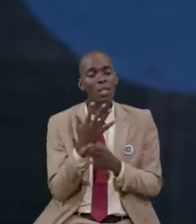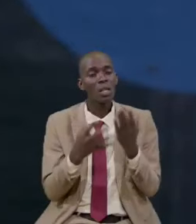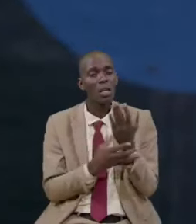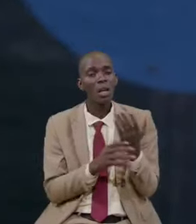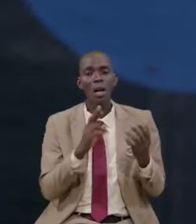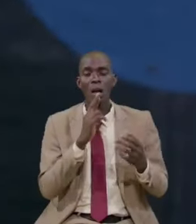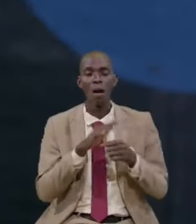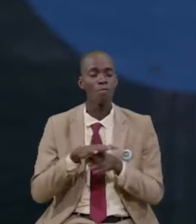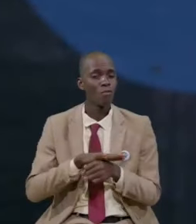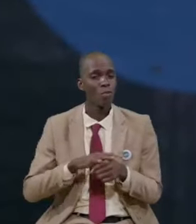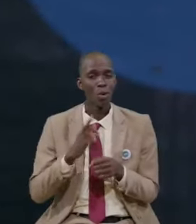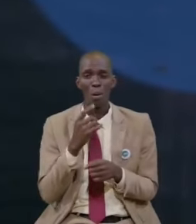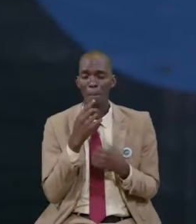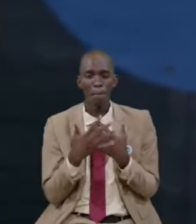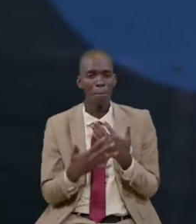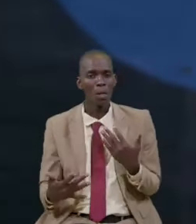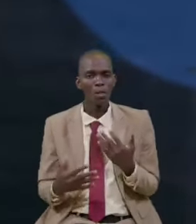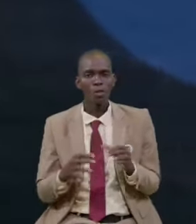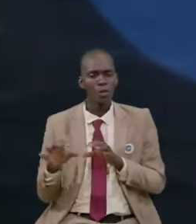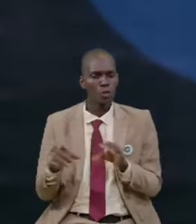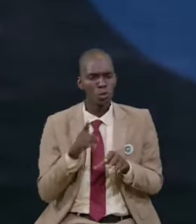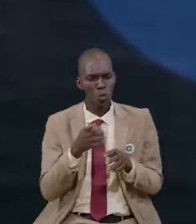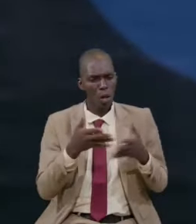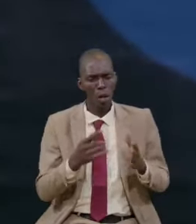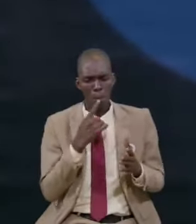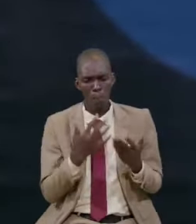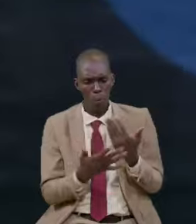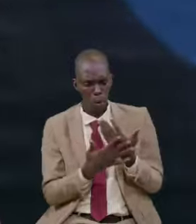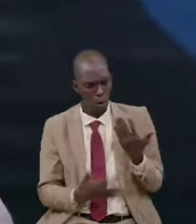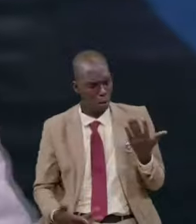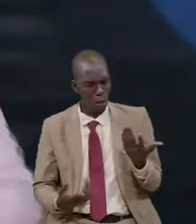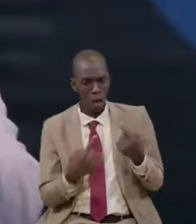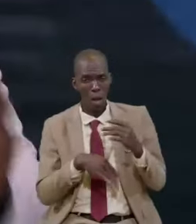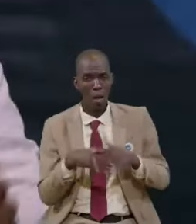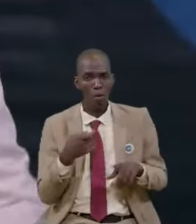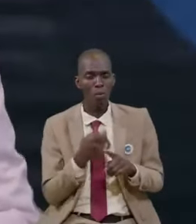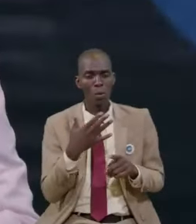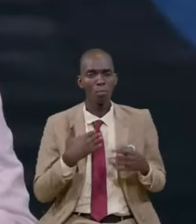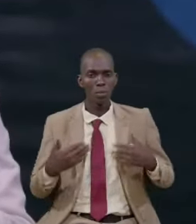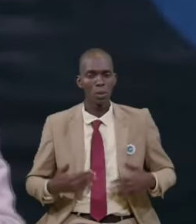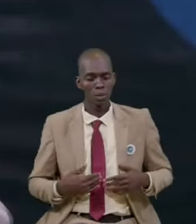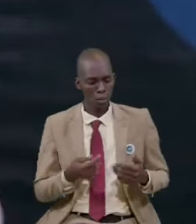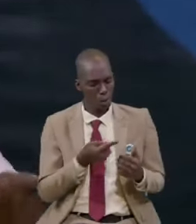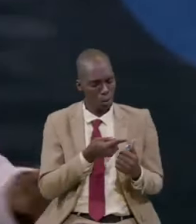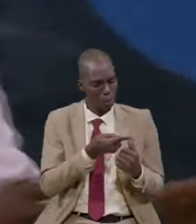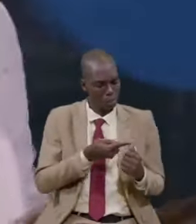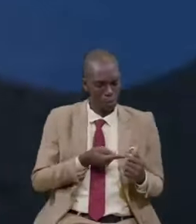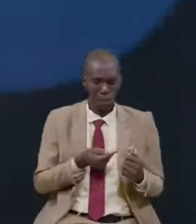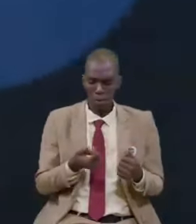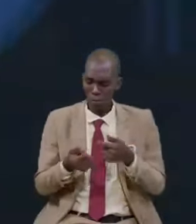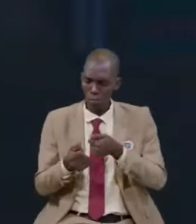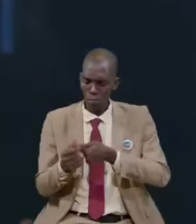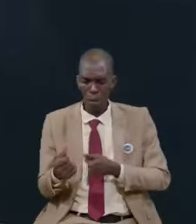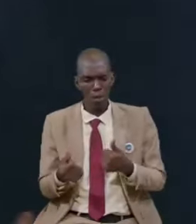make blood come out of your body and then you give it to whoever because you're in a covenant? And that covenant of